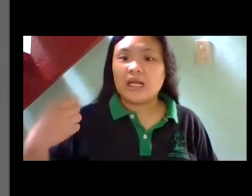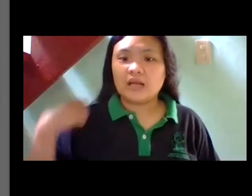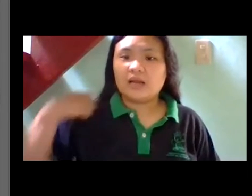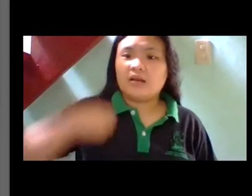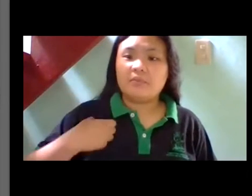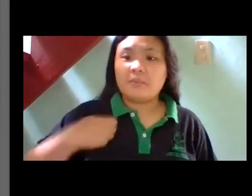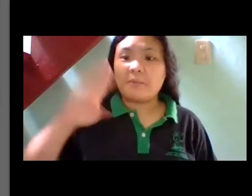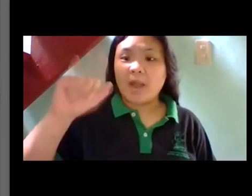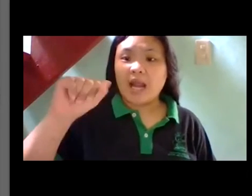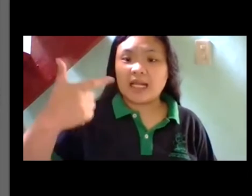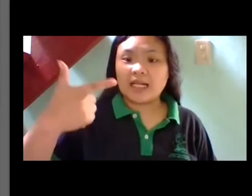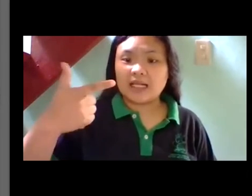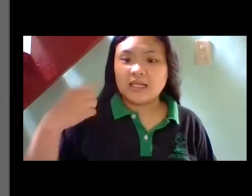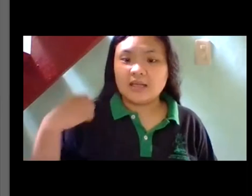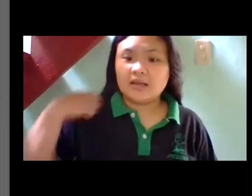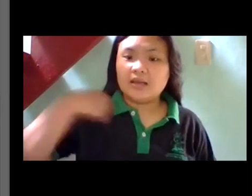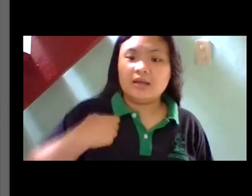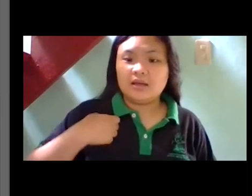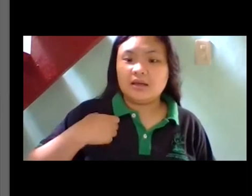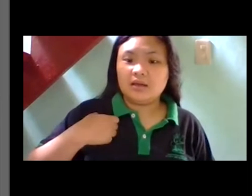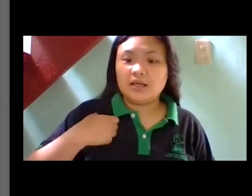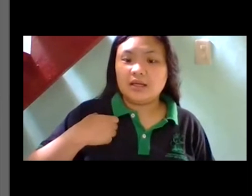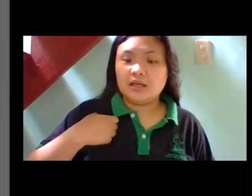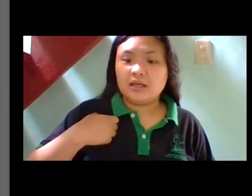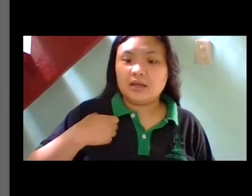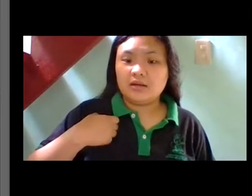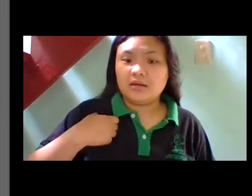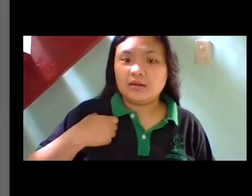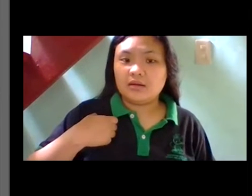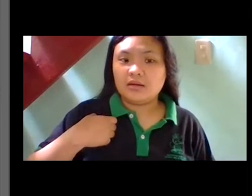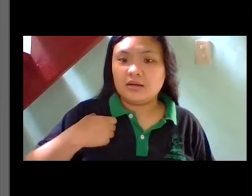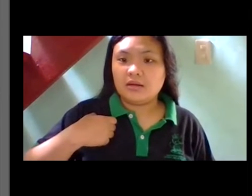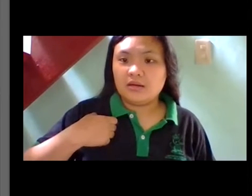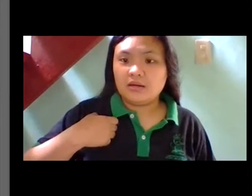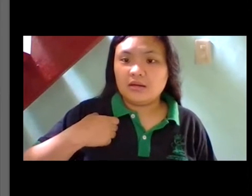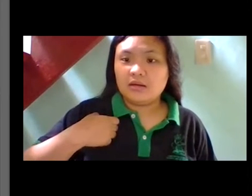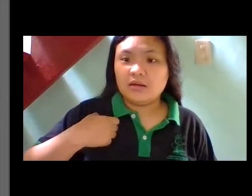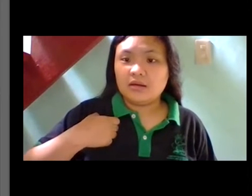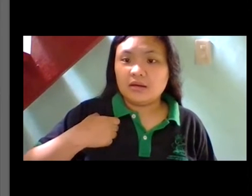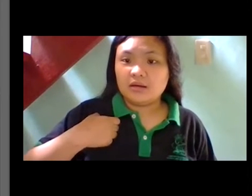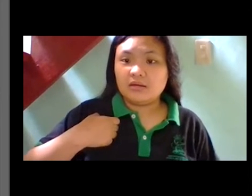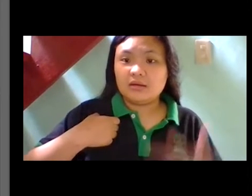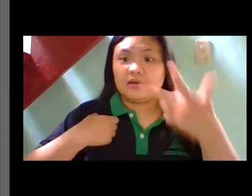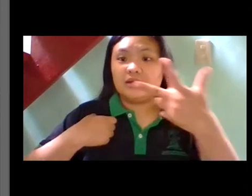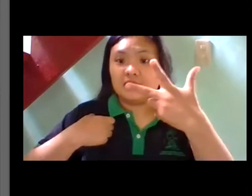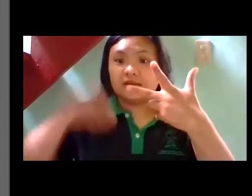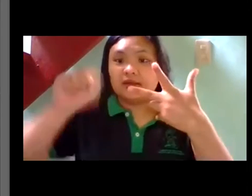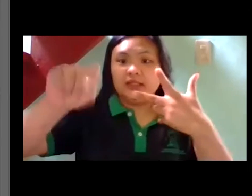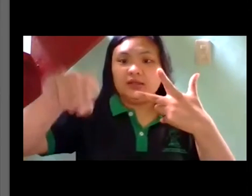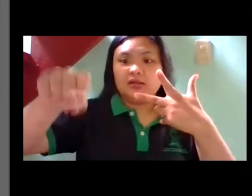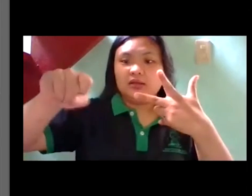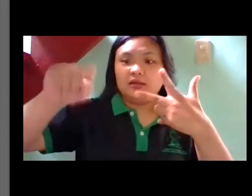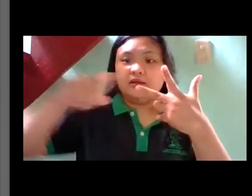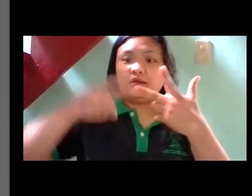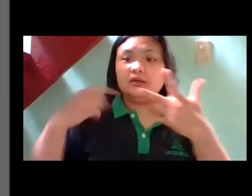So it's a bag, sir. So But you see, there are 3 school bag signs. And the first school bag sign says